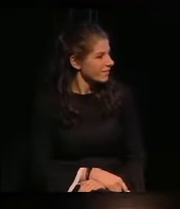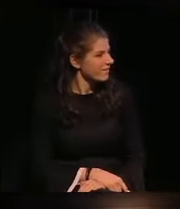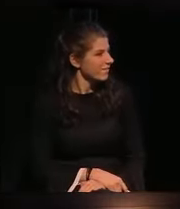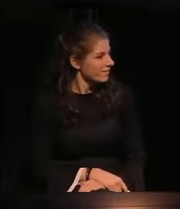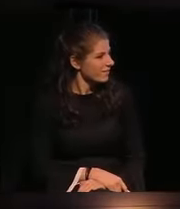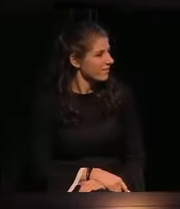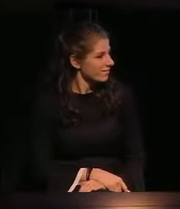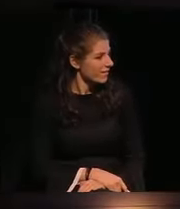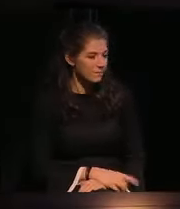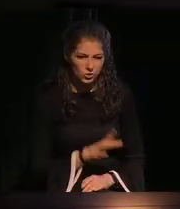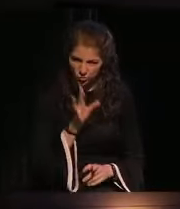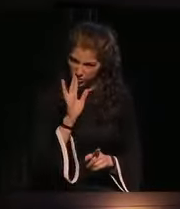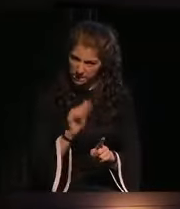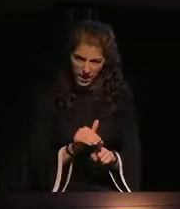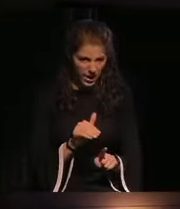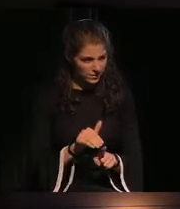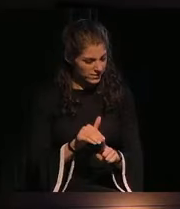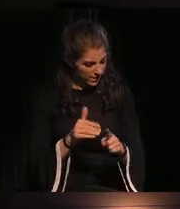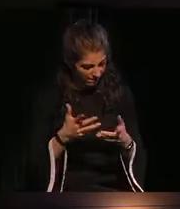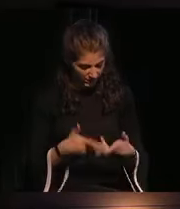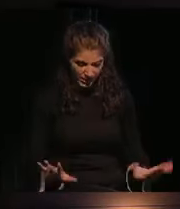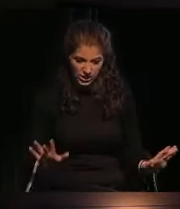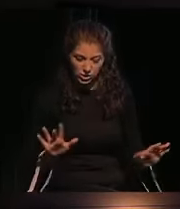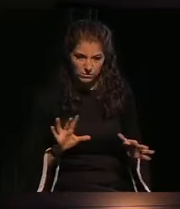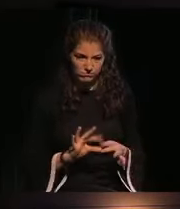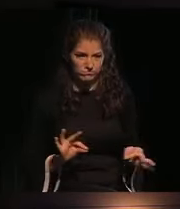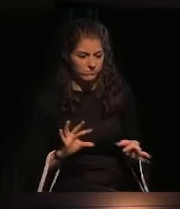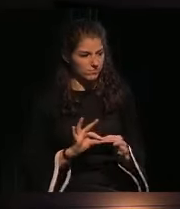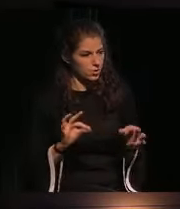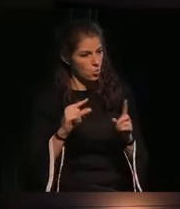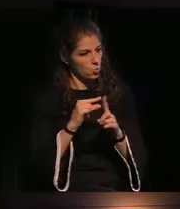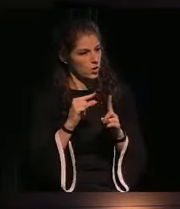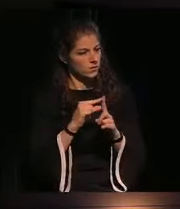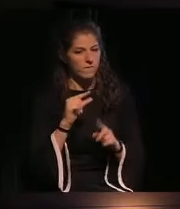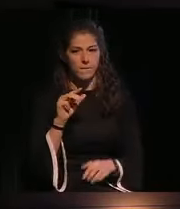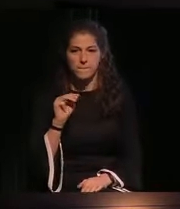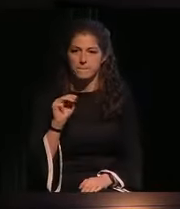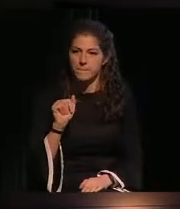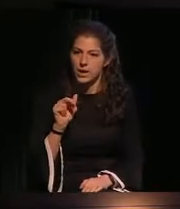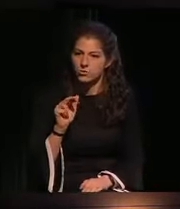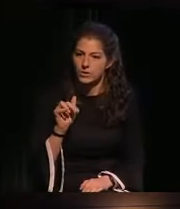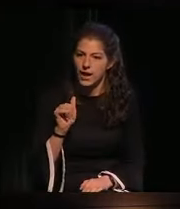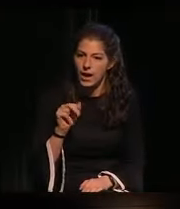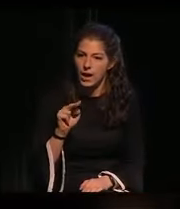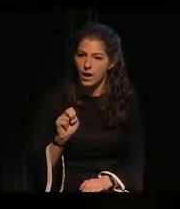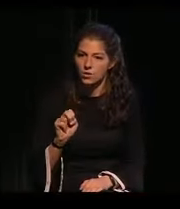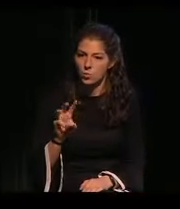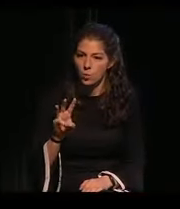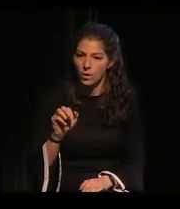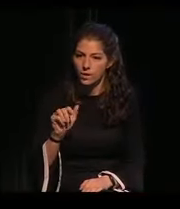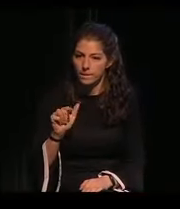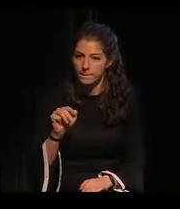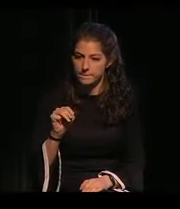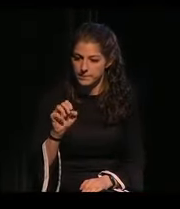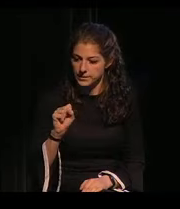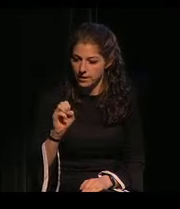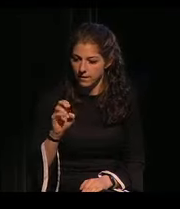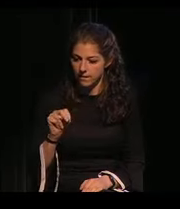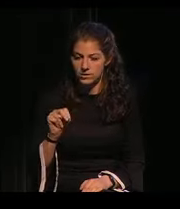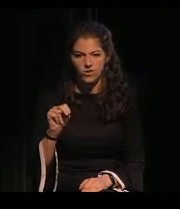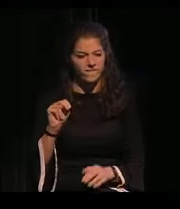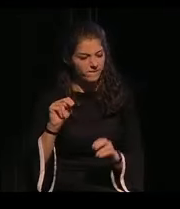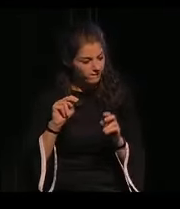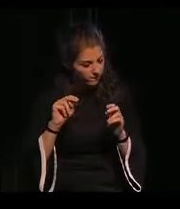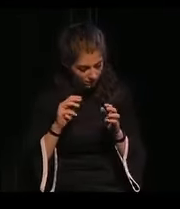And I am just reminded as I finish the words of Marianne Williamson. And she put it in her most